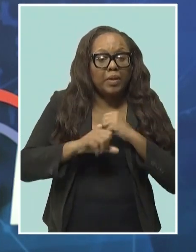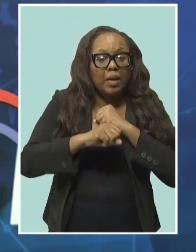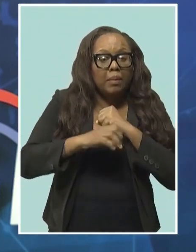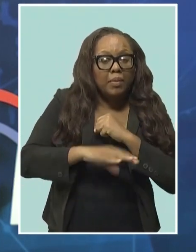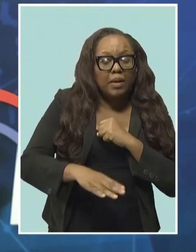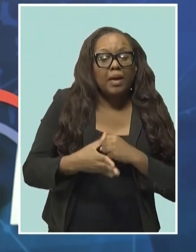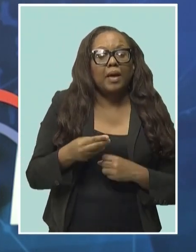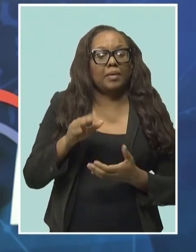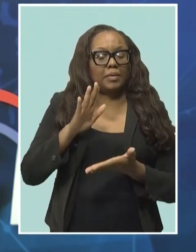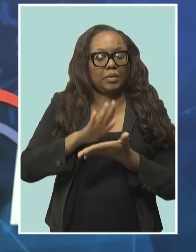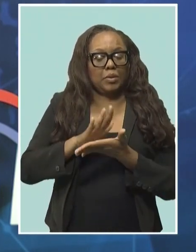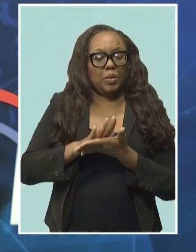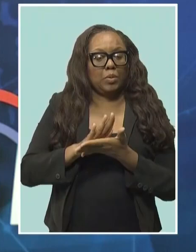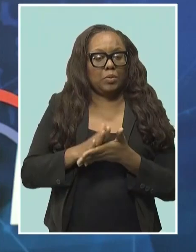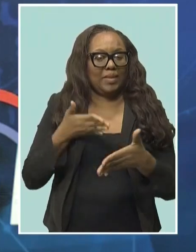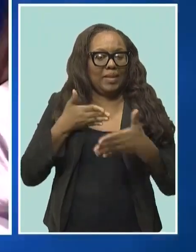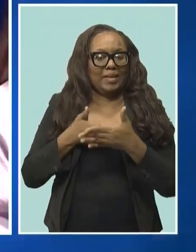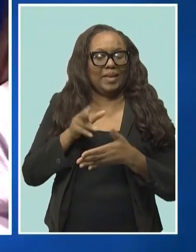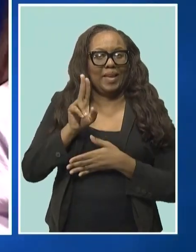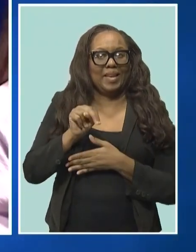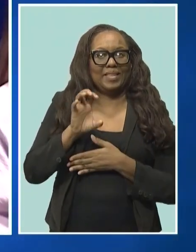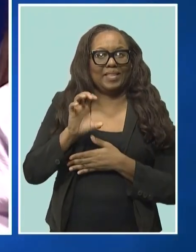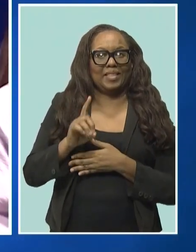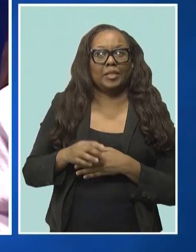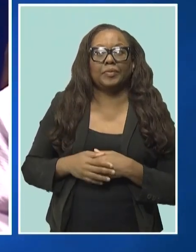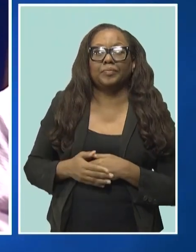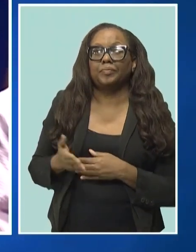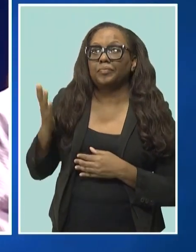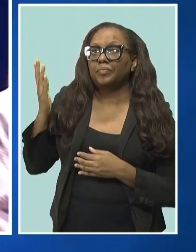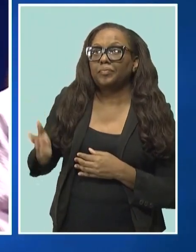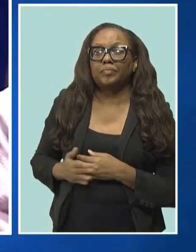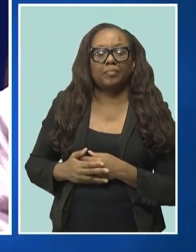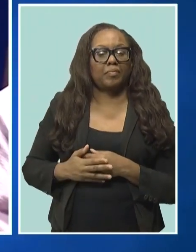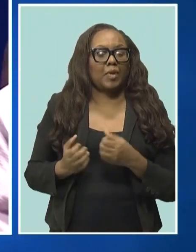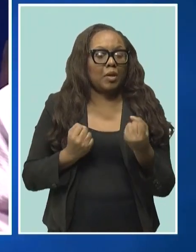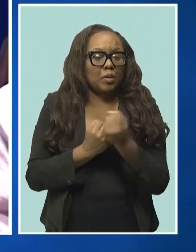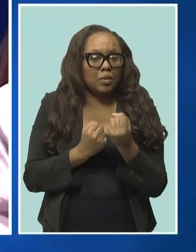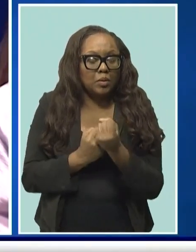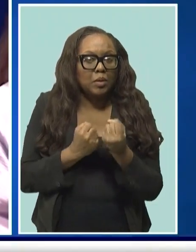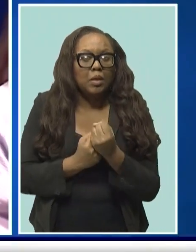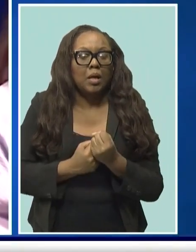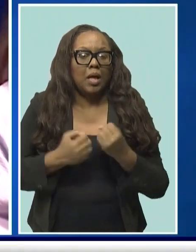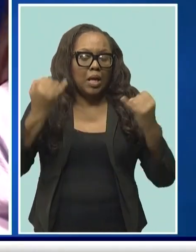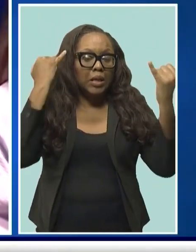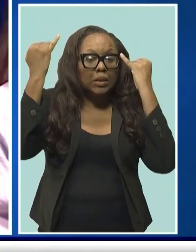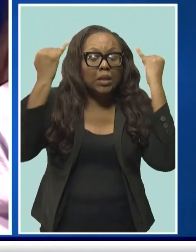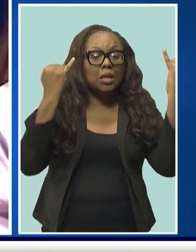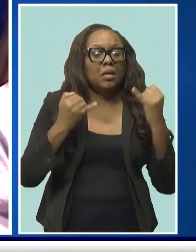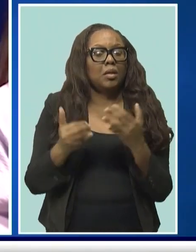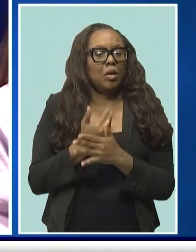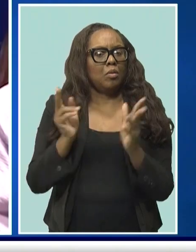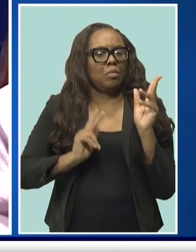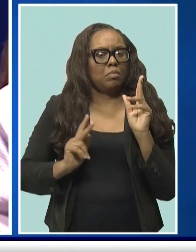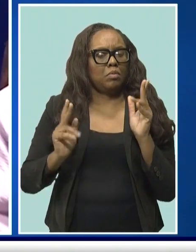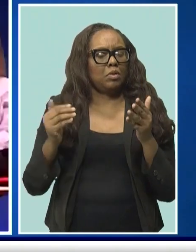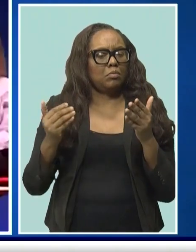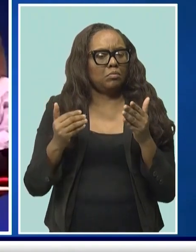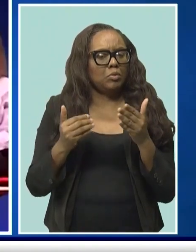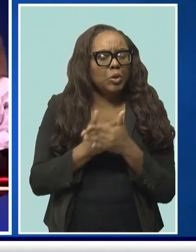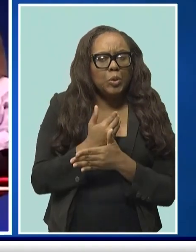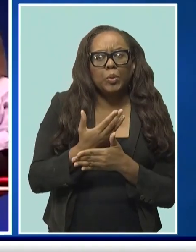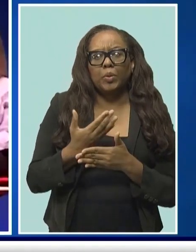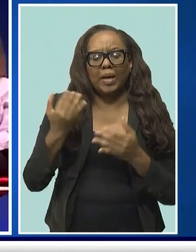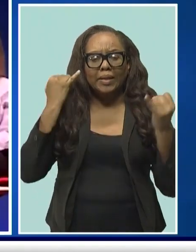Diseases. When it comes to advocacy and innovation, young persons do have ideas and solutions, and they